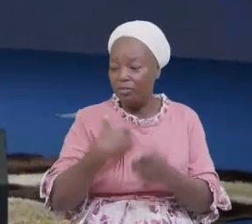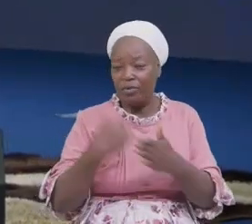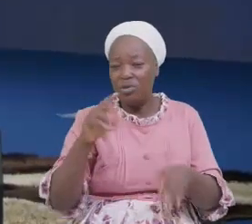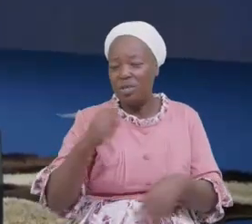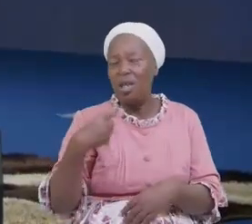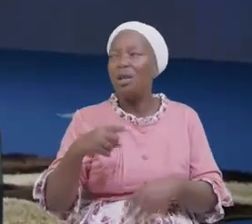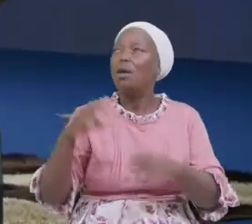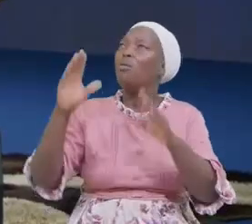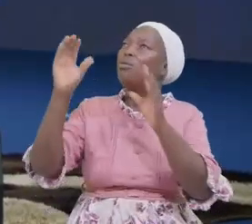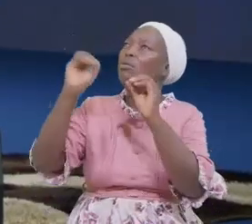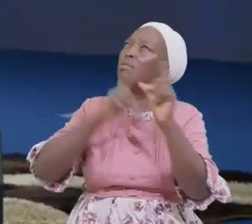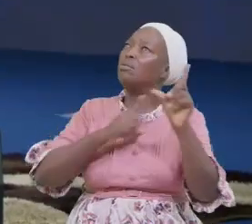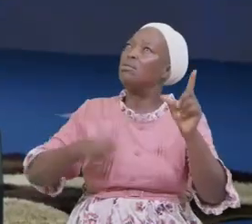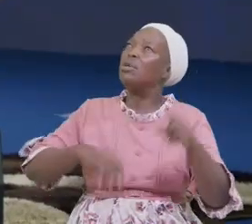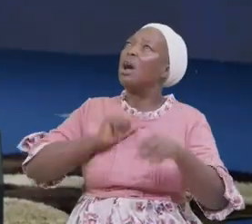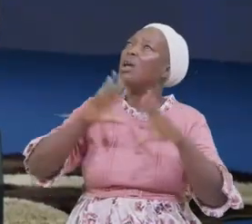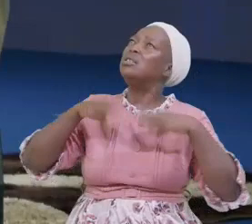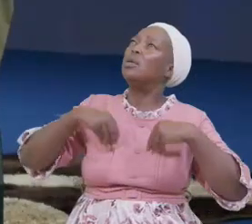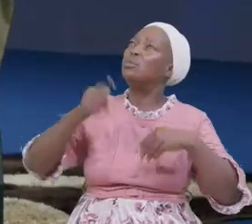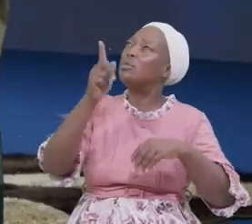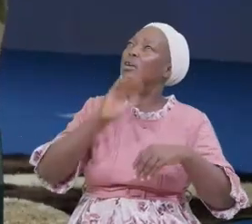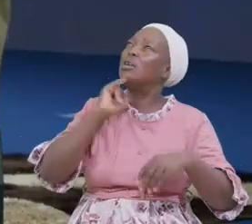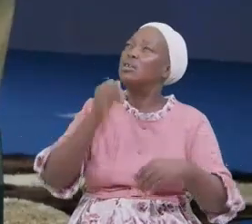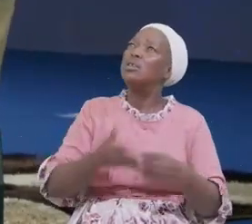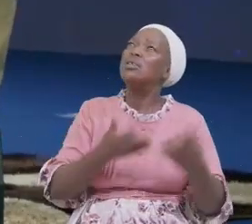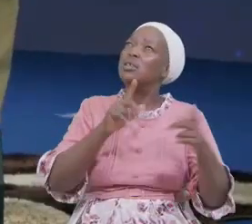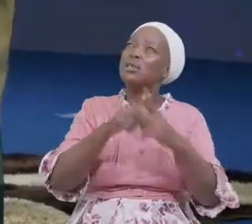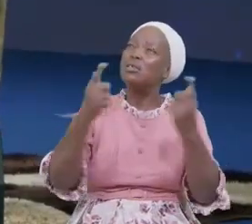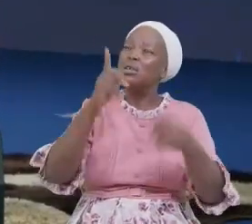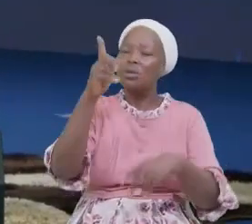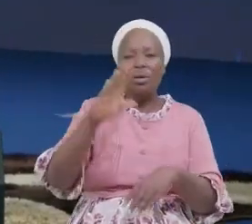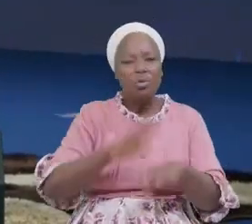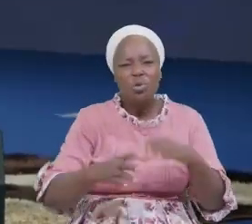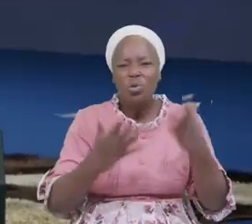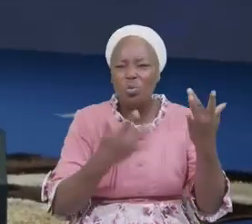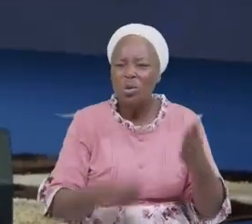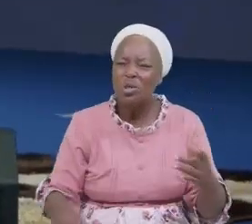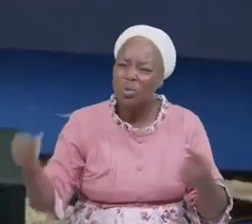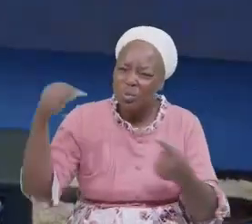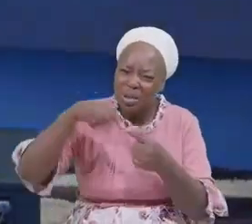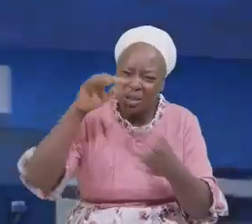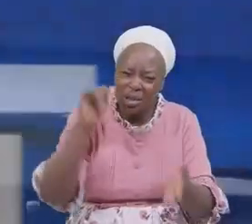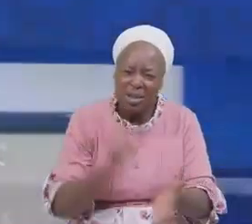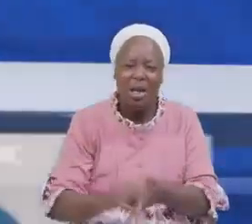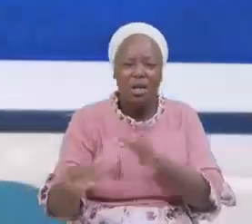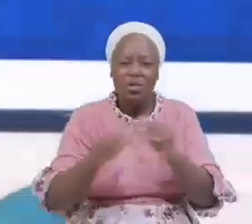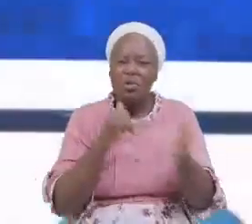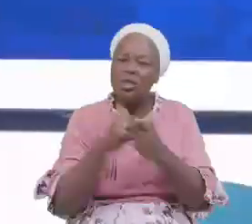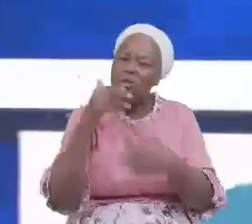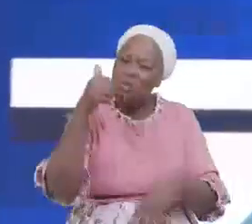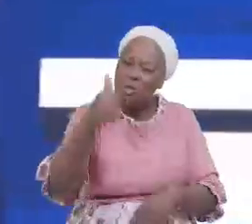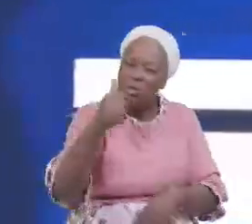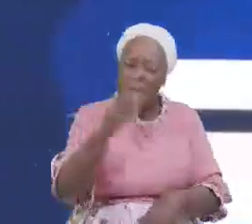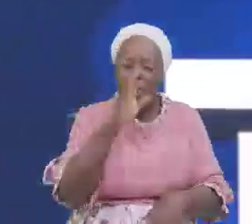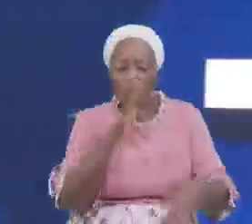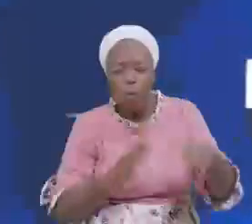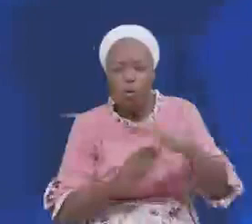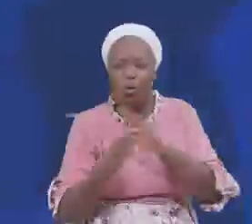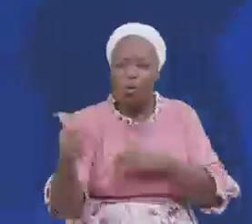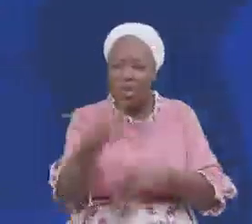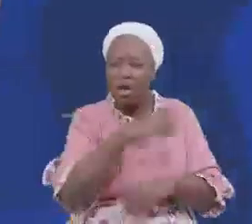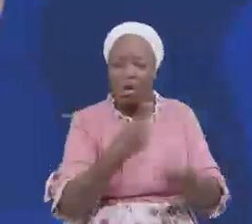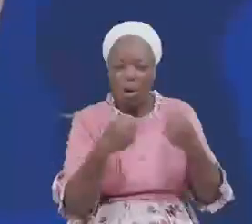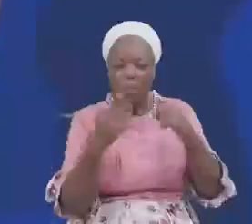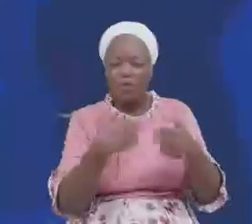say, great God, don't wait that long. Do it yourself. Humble yourself and come before the Lord and say,